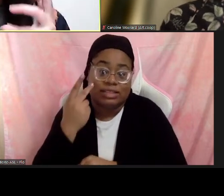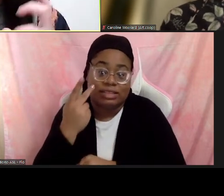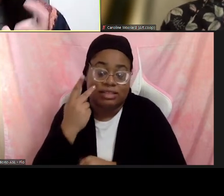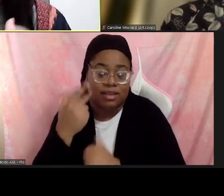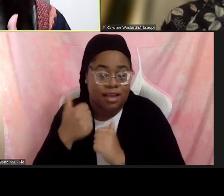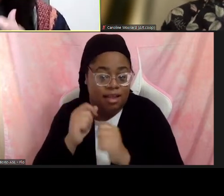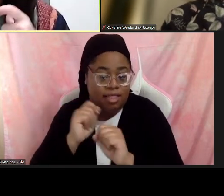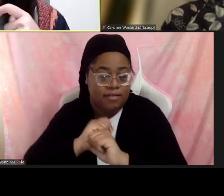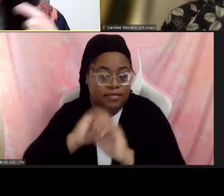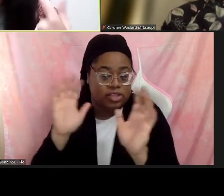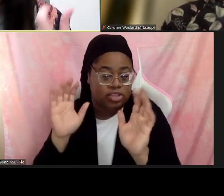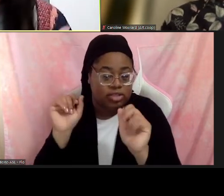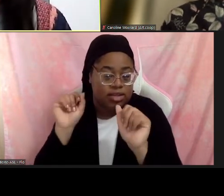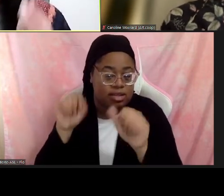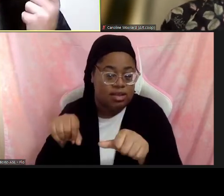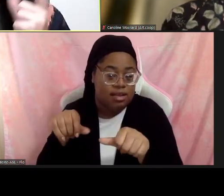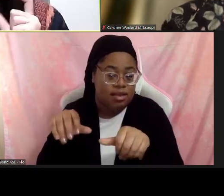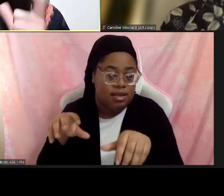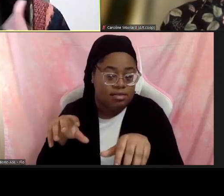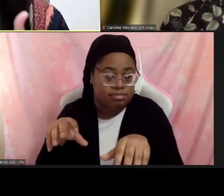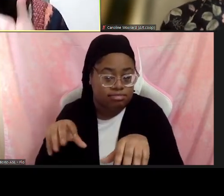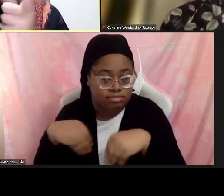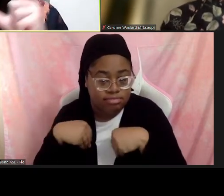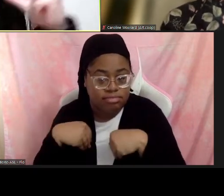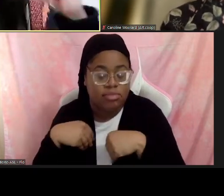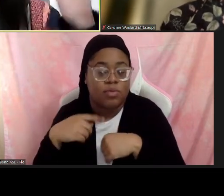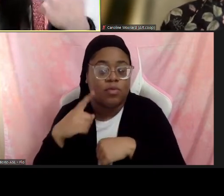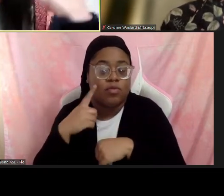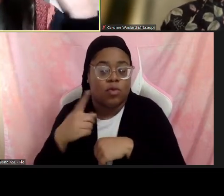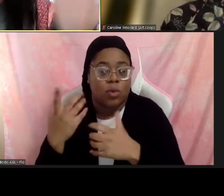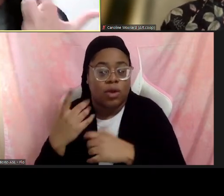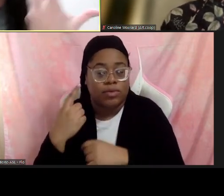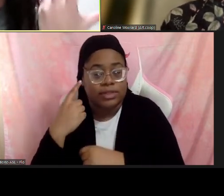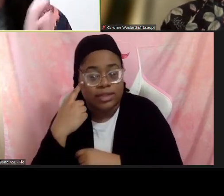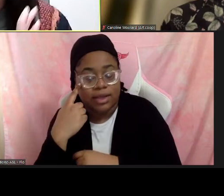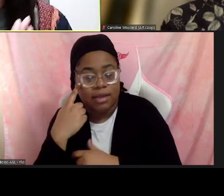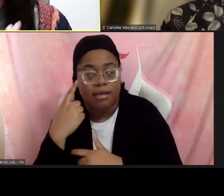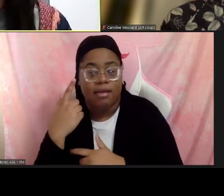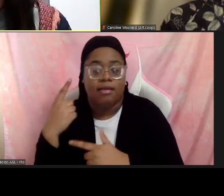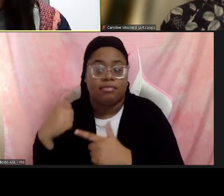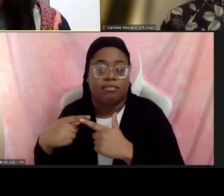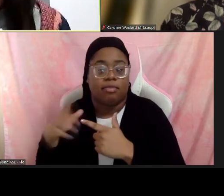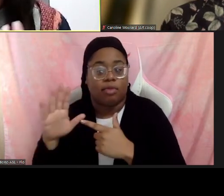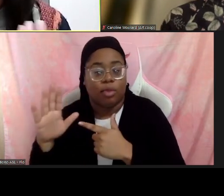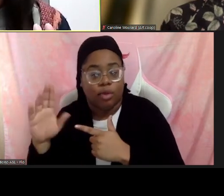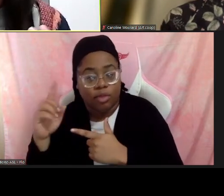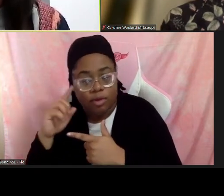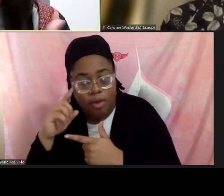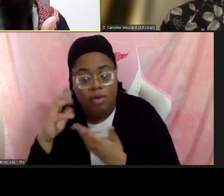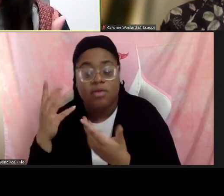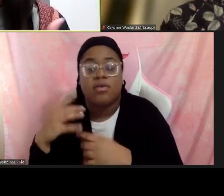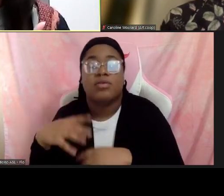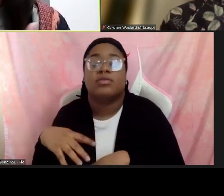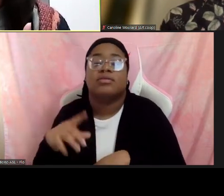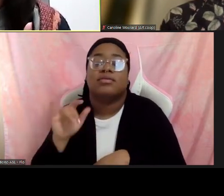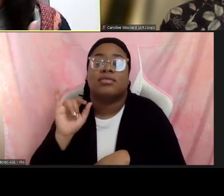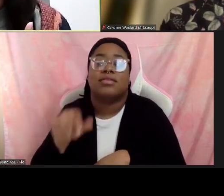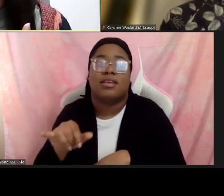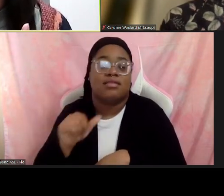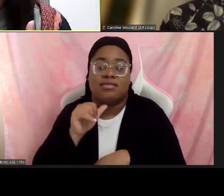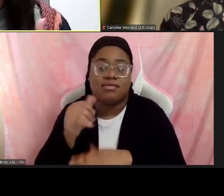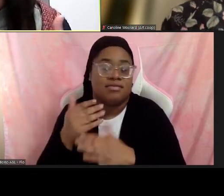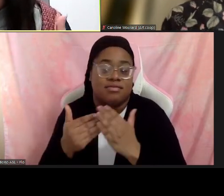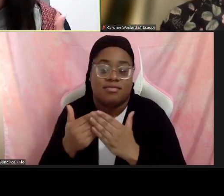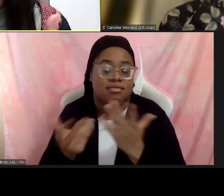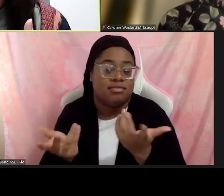vision could adapt to what I was thinking, what the reality was. Because it wasn't that easy to